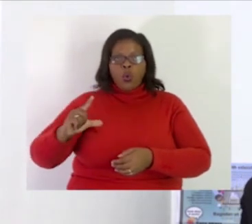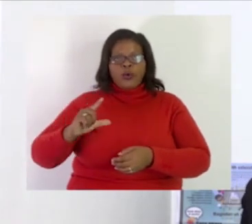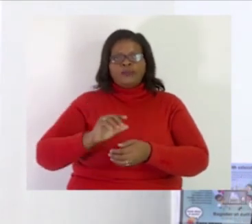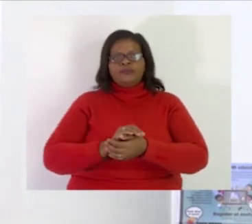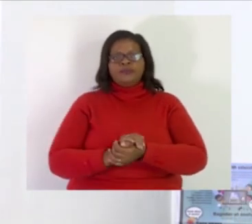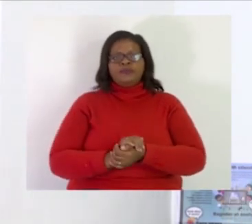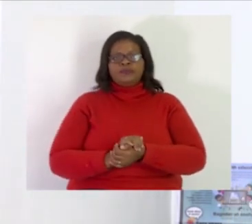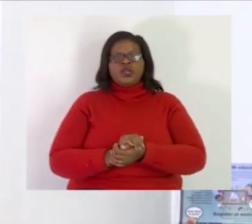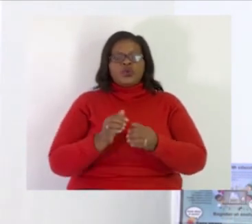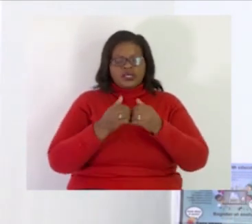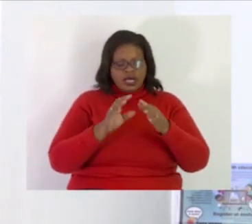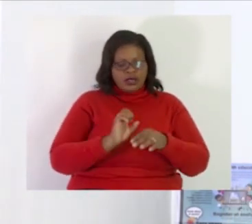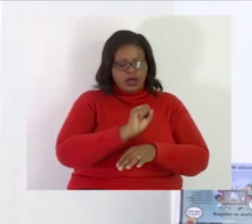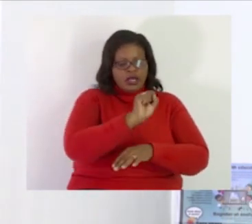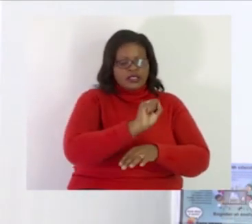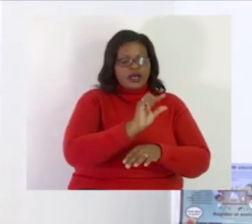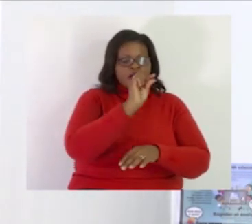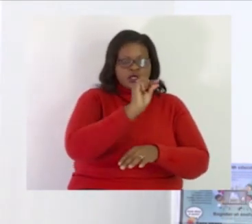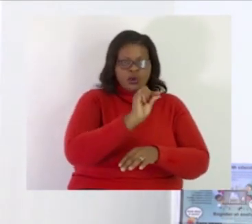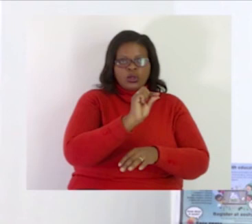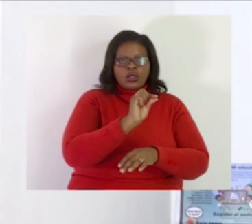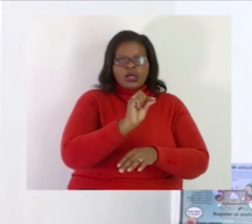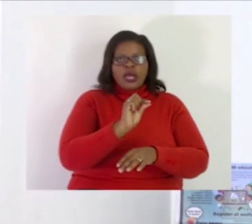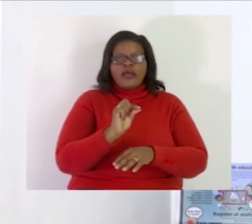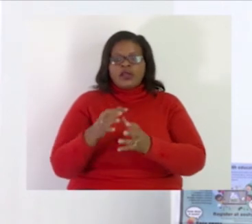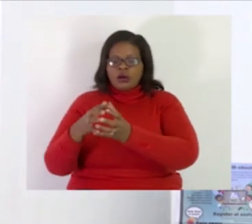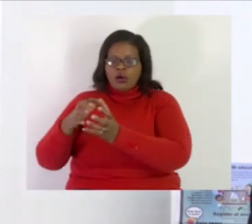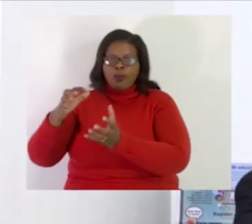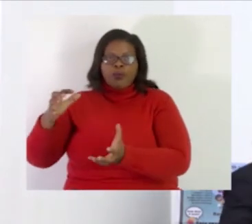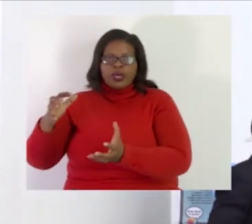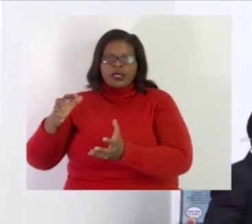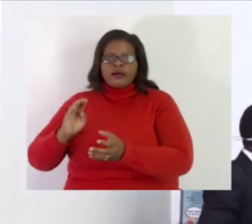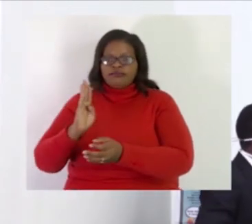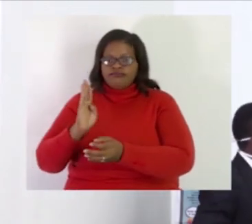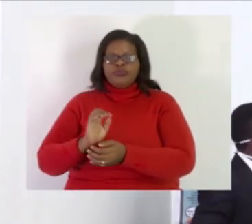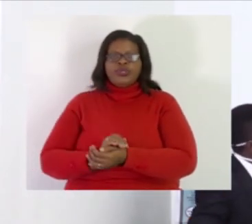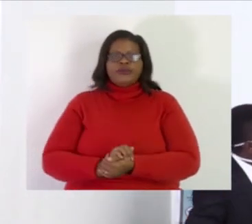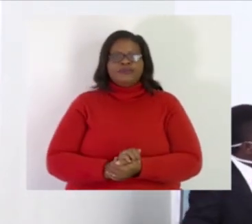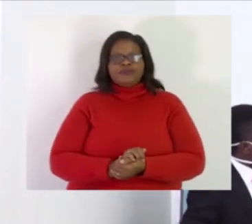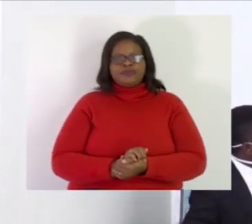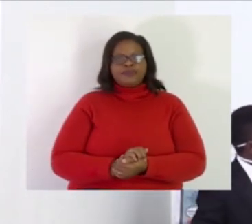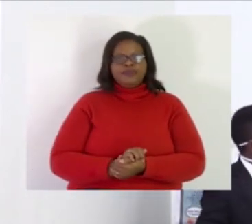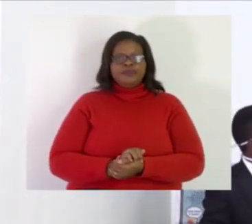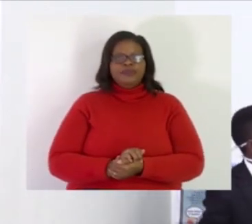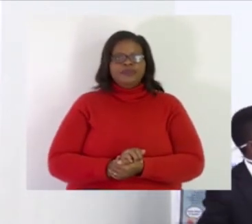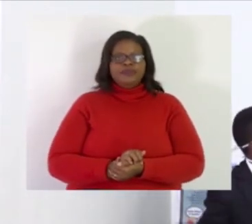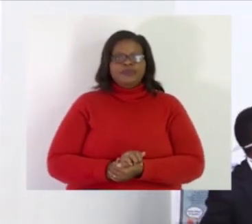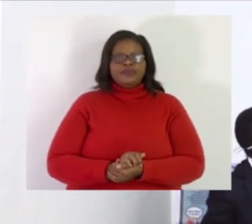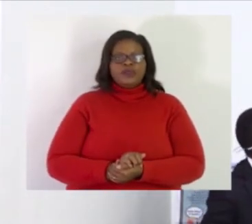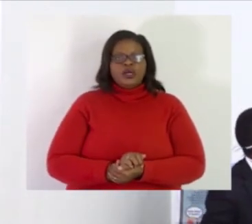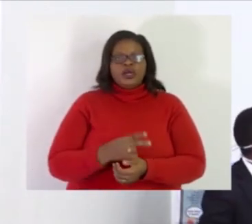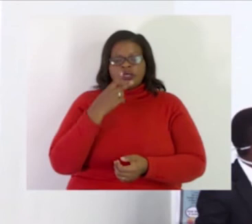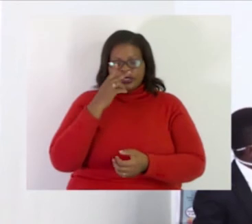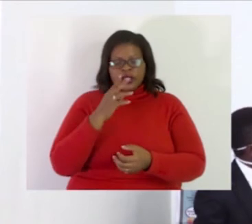number and I must end with the biggest number. So, look at the three